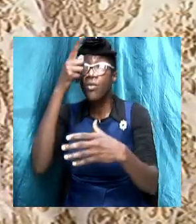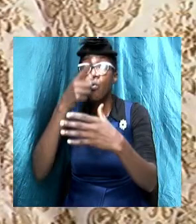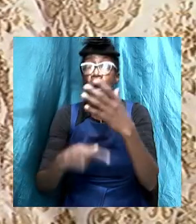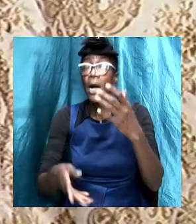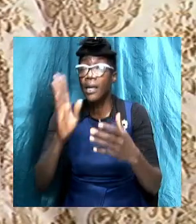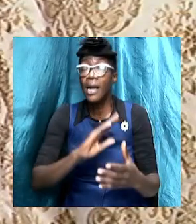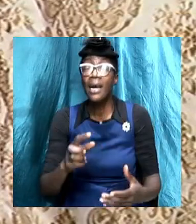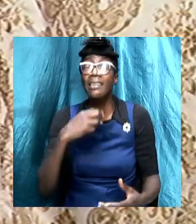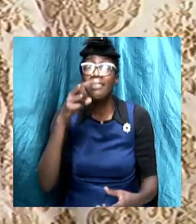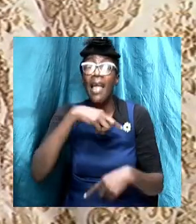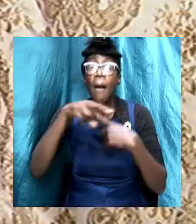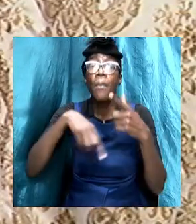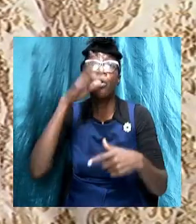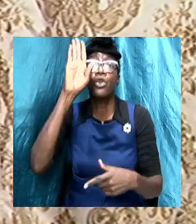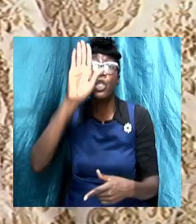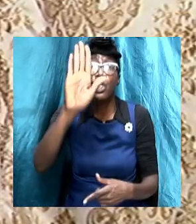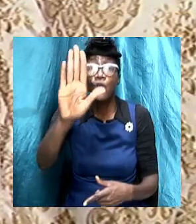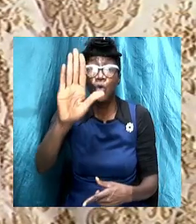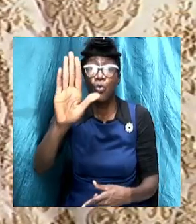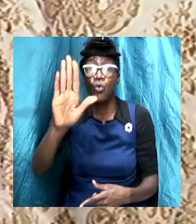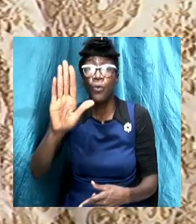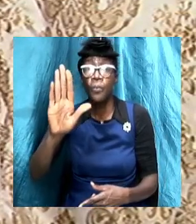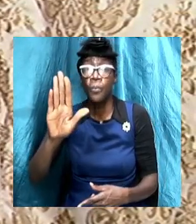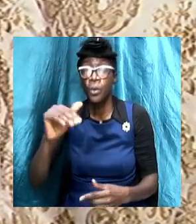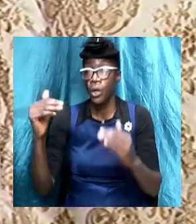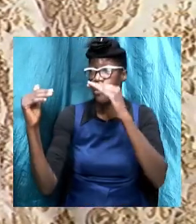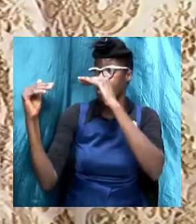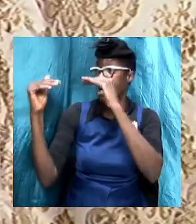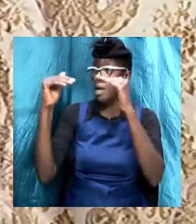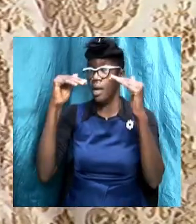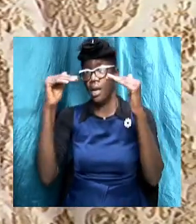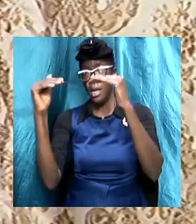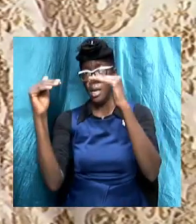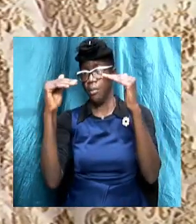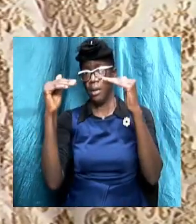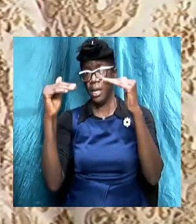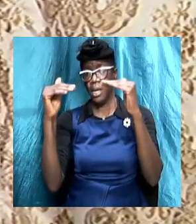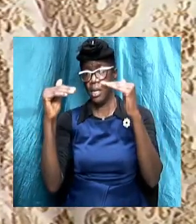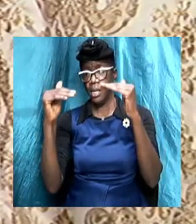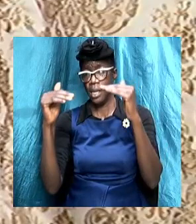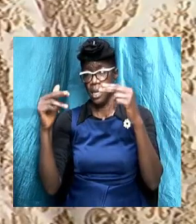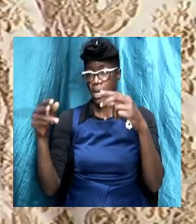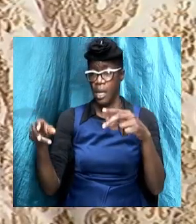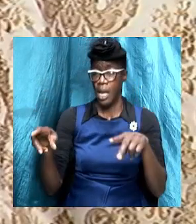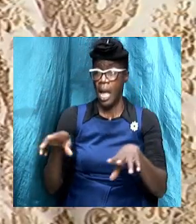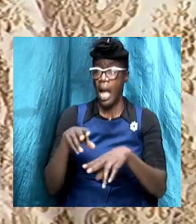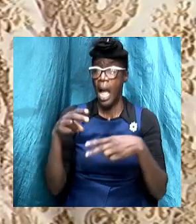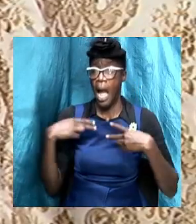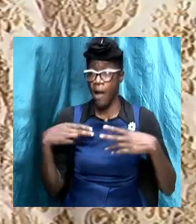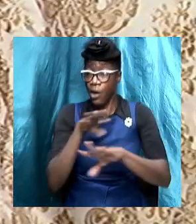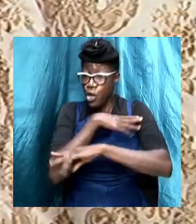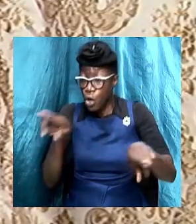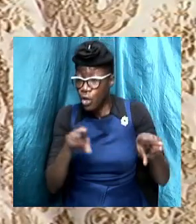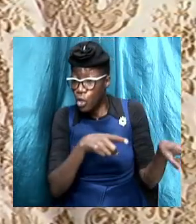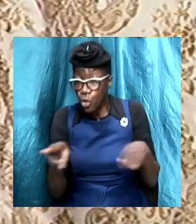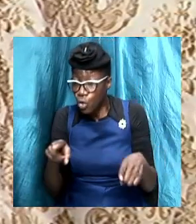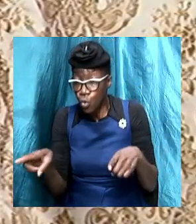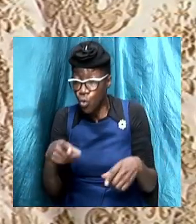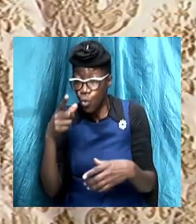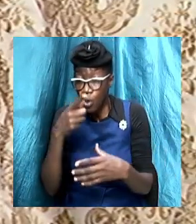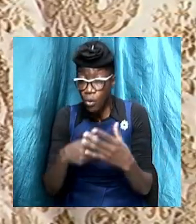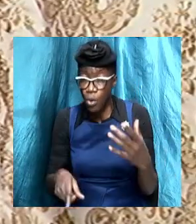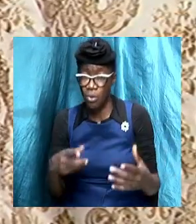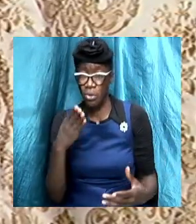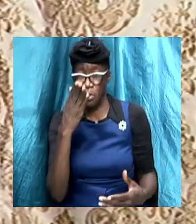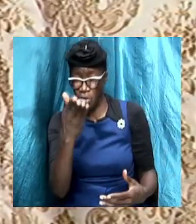Amen. Our alignment has nothing to do with how we presently think. Our alignment has nothing